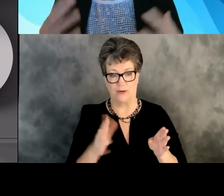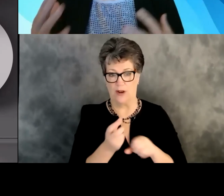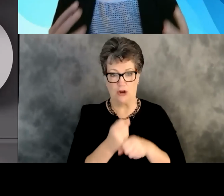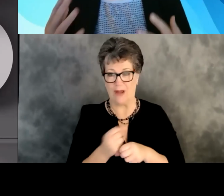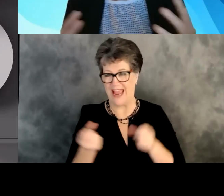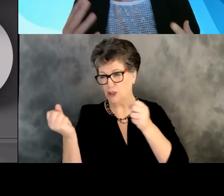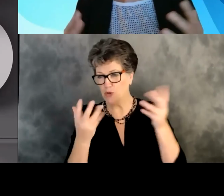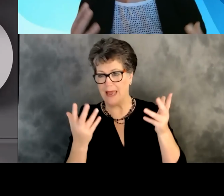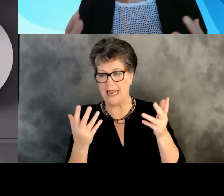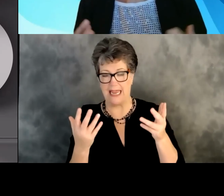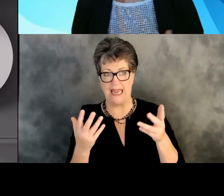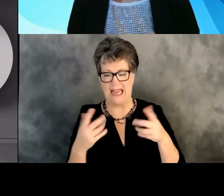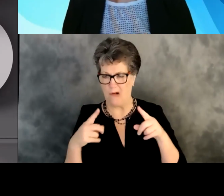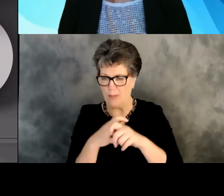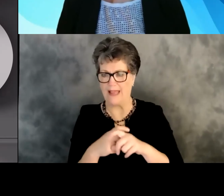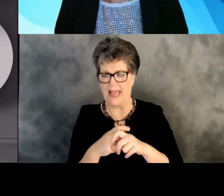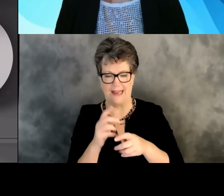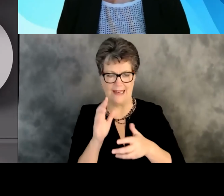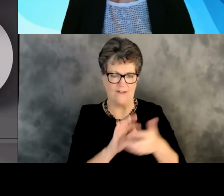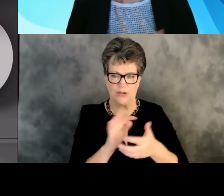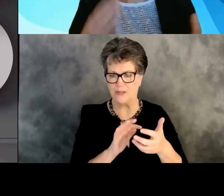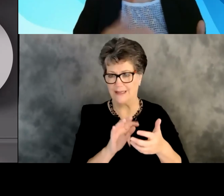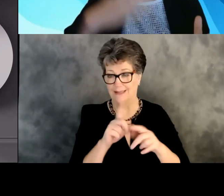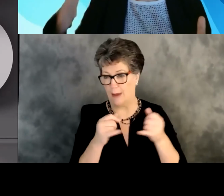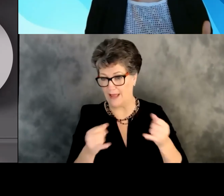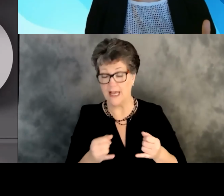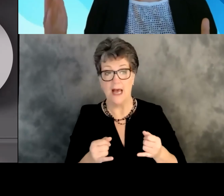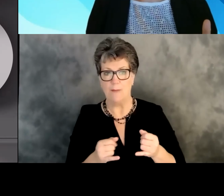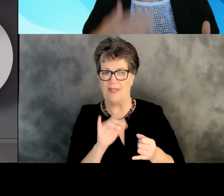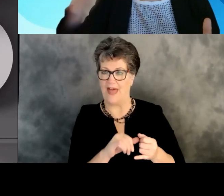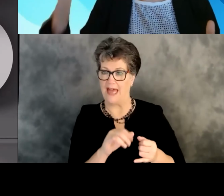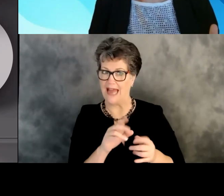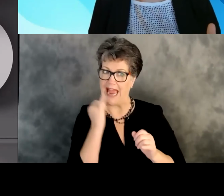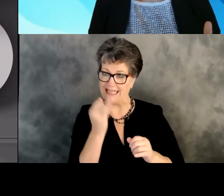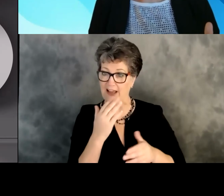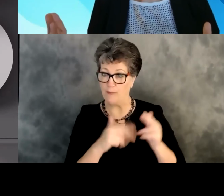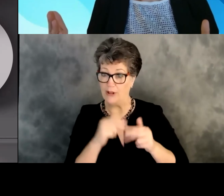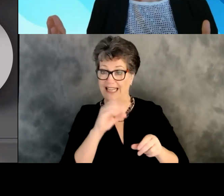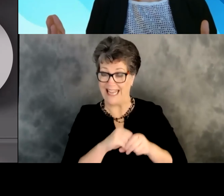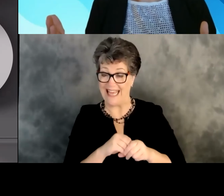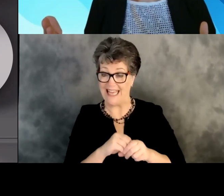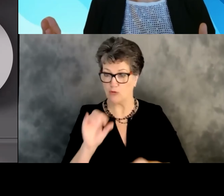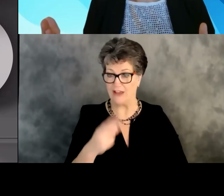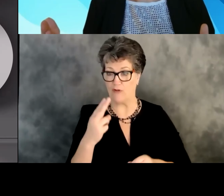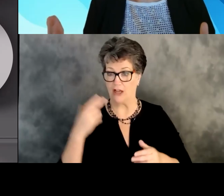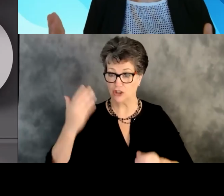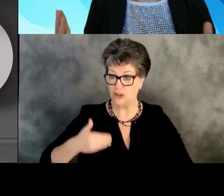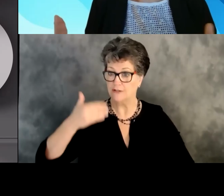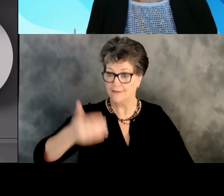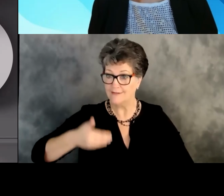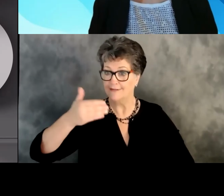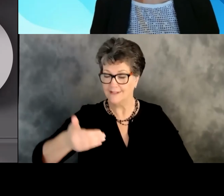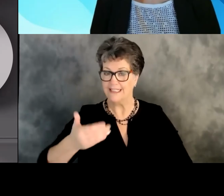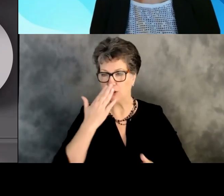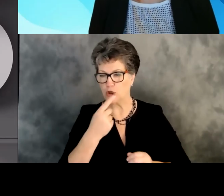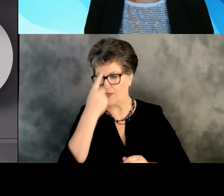many complicated and confusing timelines. But I think that notion of building in a refresh is a good thought,